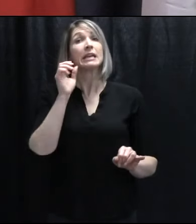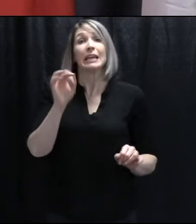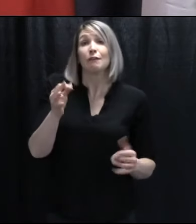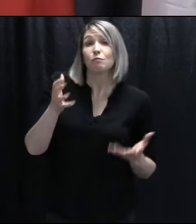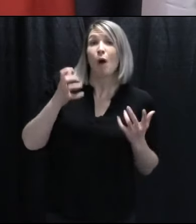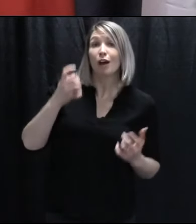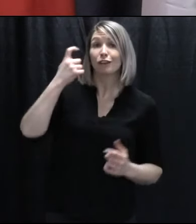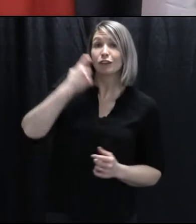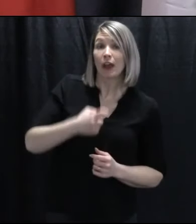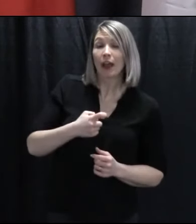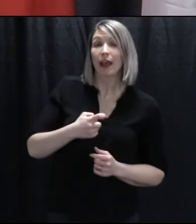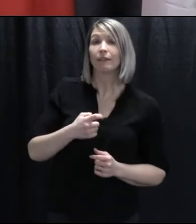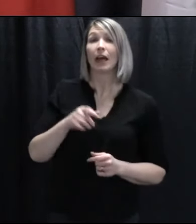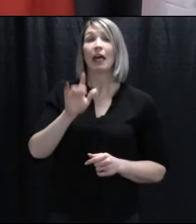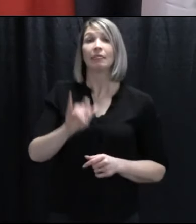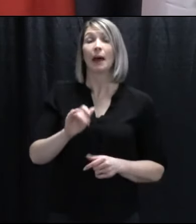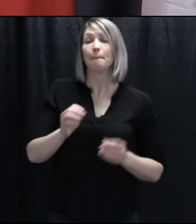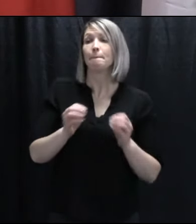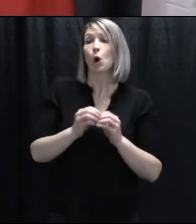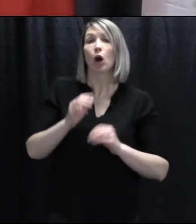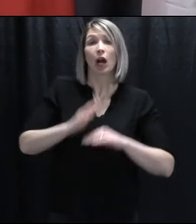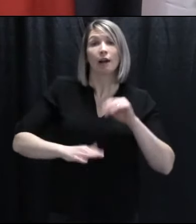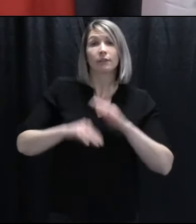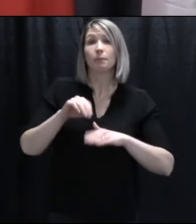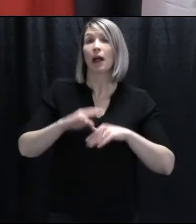your beard and you're more comfortable with that and you think